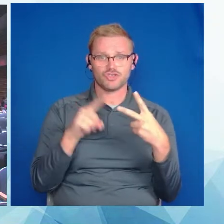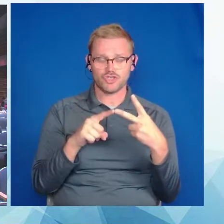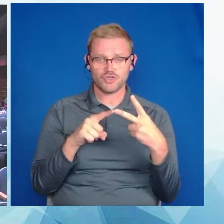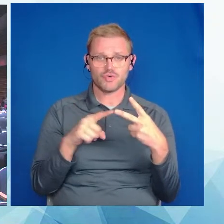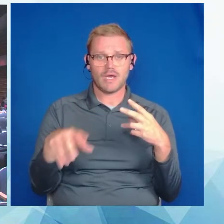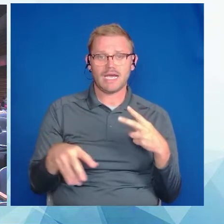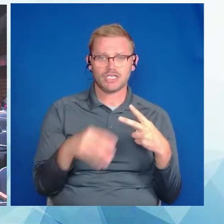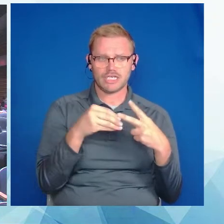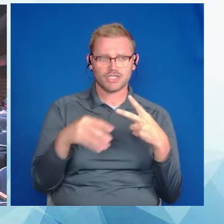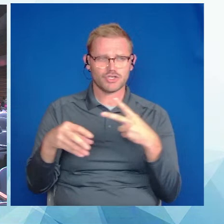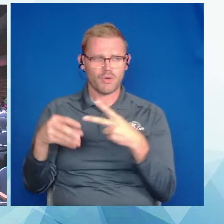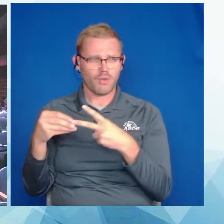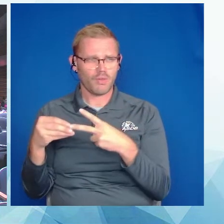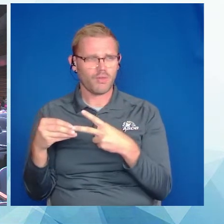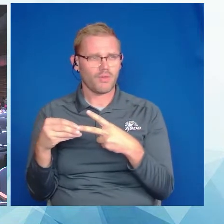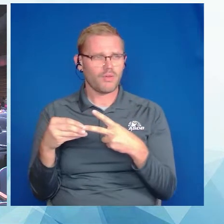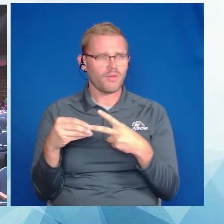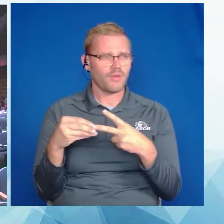additional